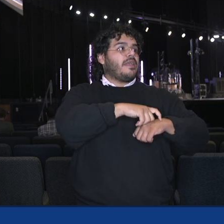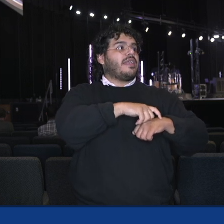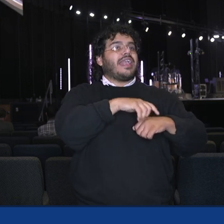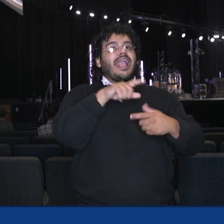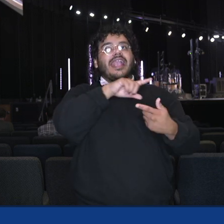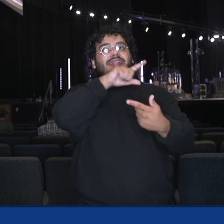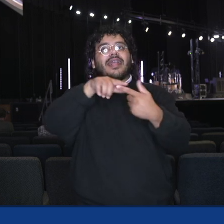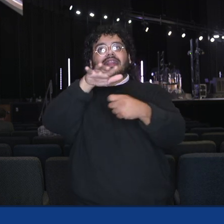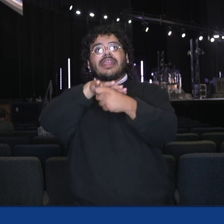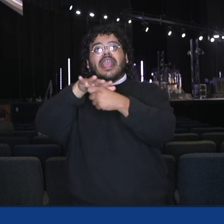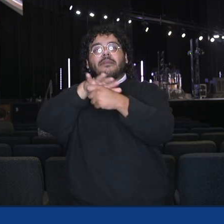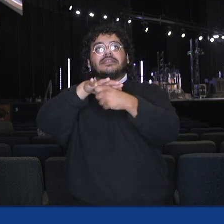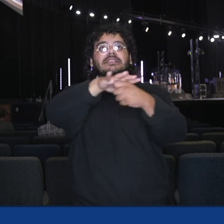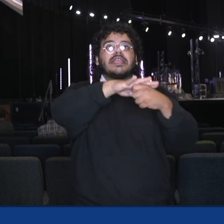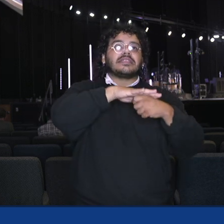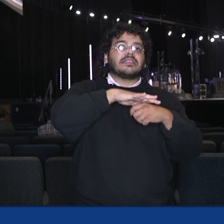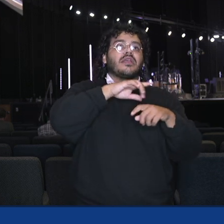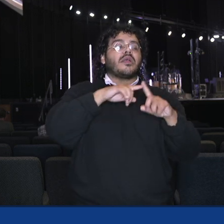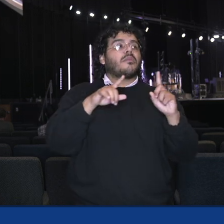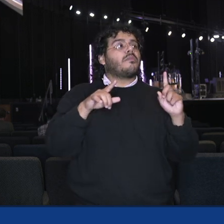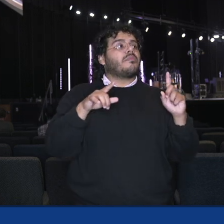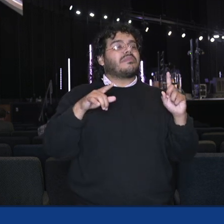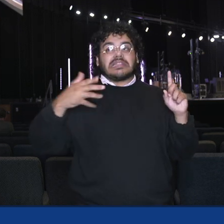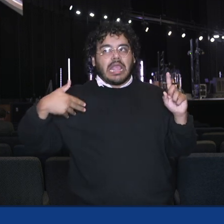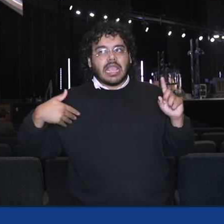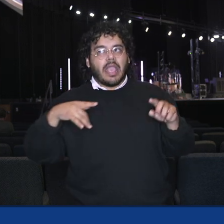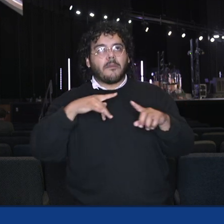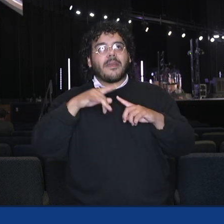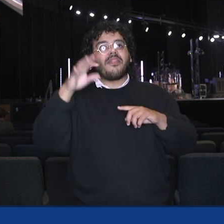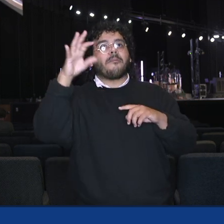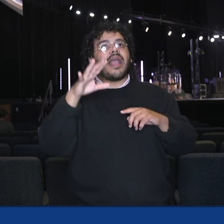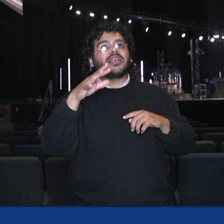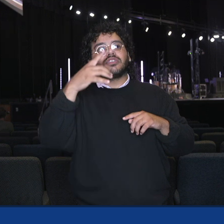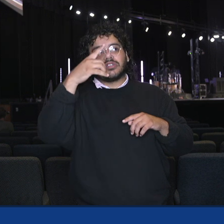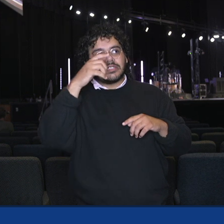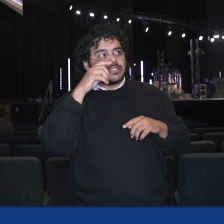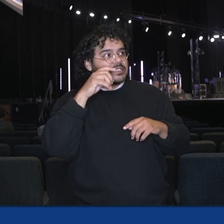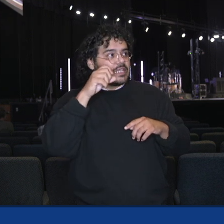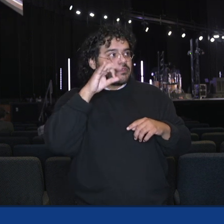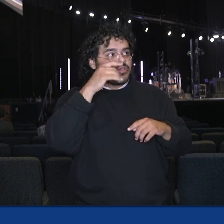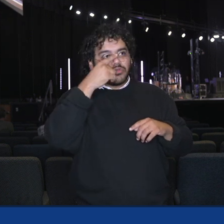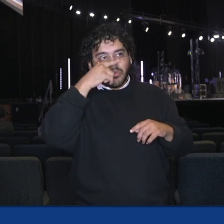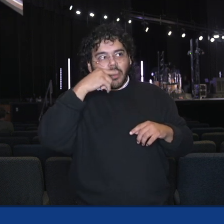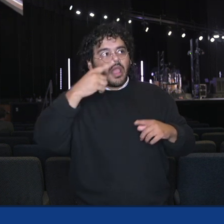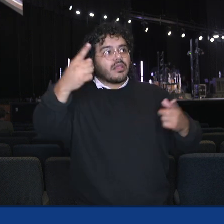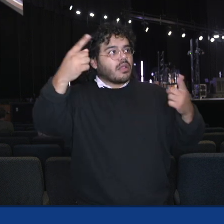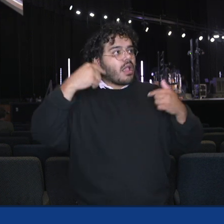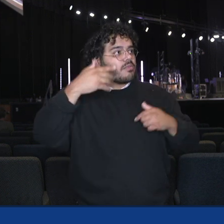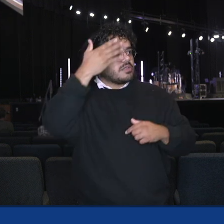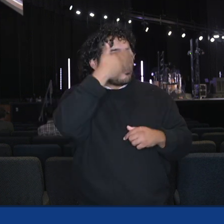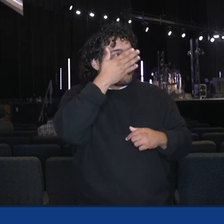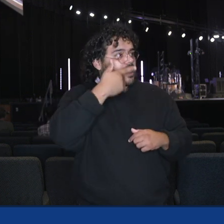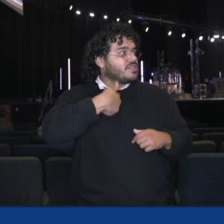quite yet, but our campus pastors, you can start making your way up to the front so that we're prepared for ministry time together. But